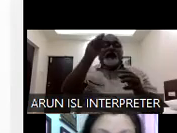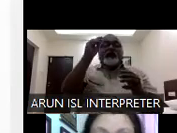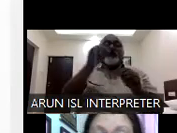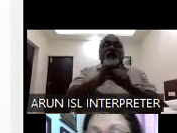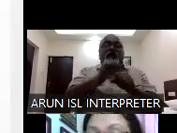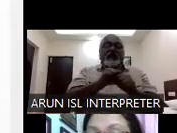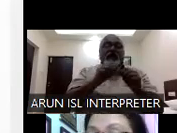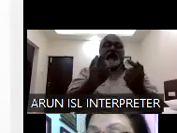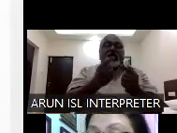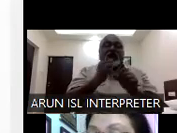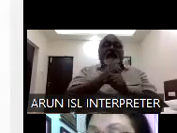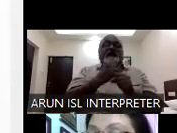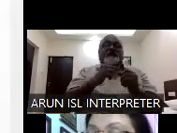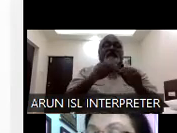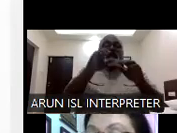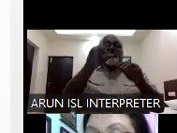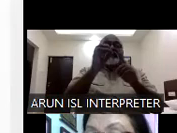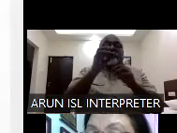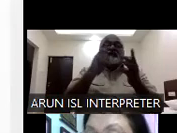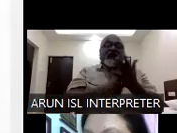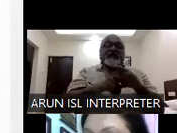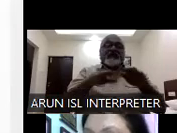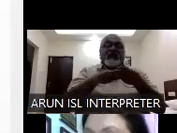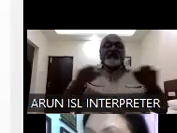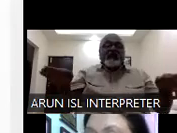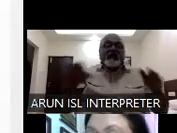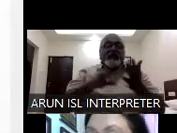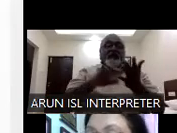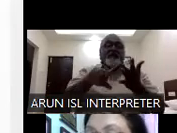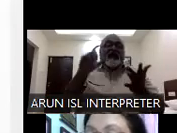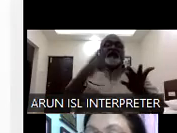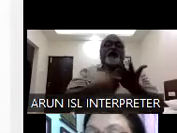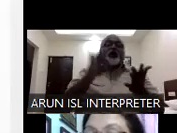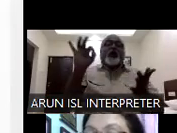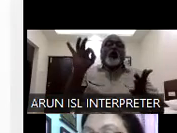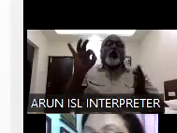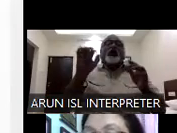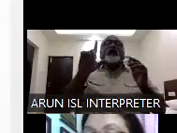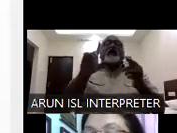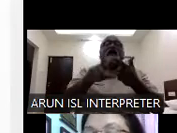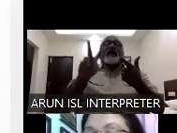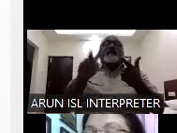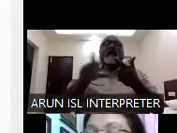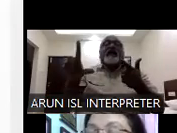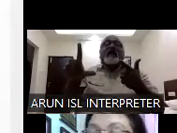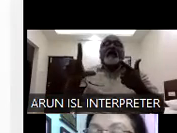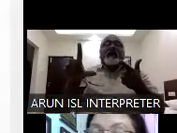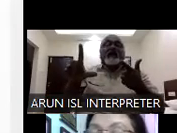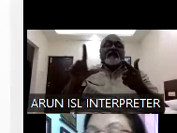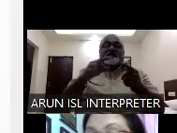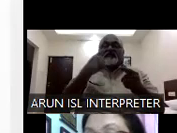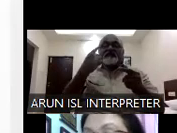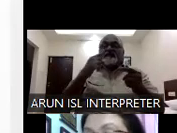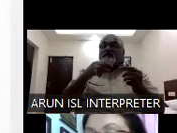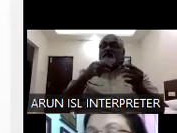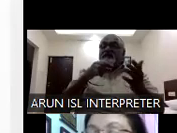about the panchayat system, because this will help you to work at a micro level with individuals and families, and it will also help you to work with the